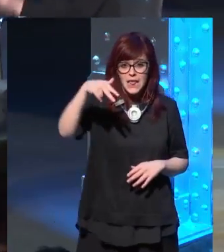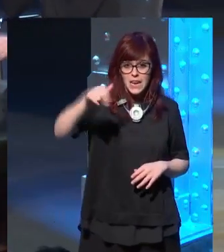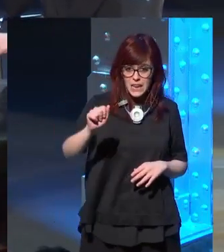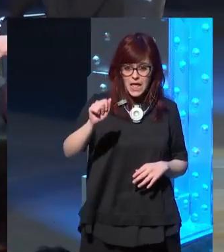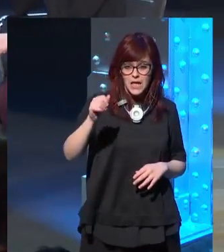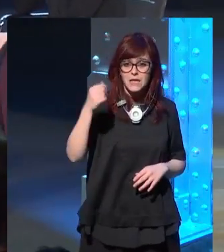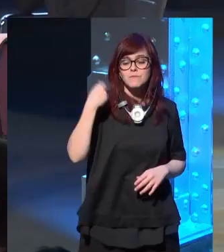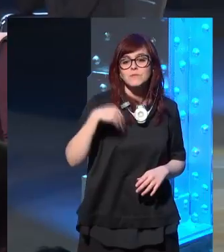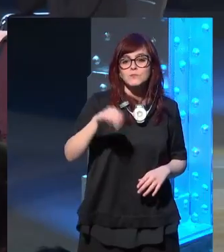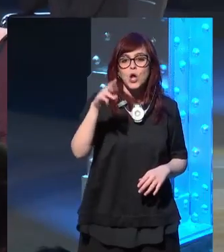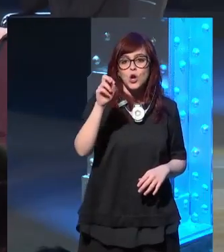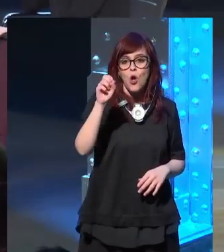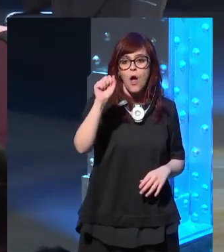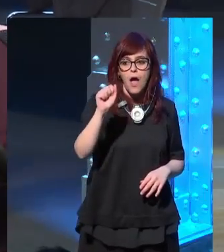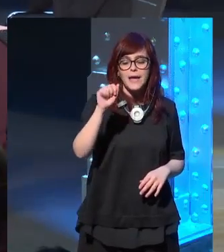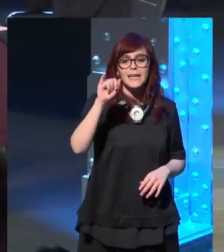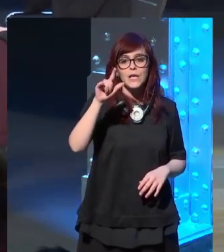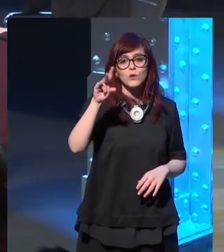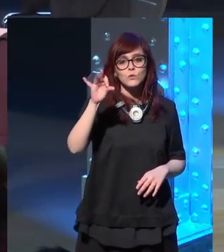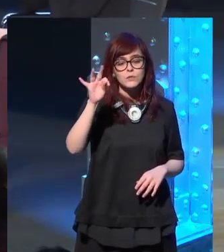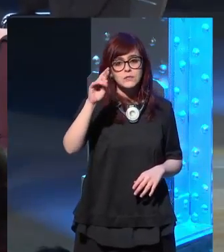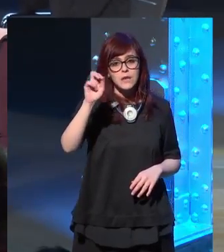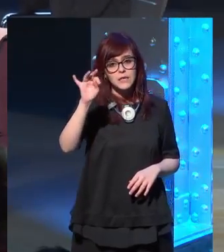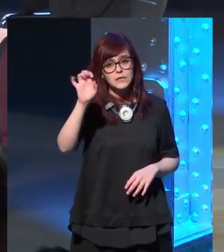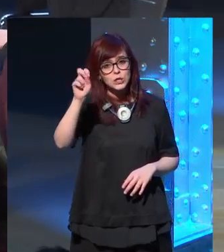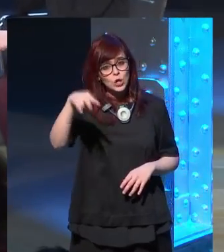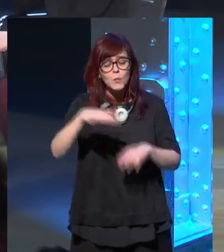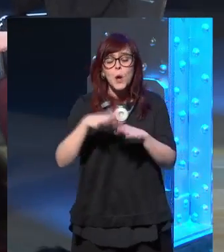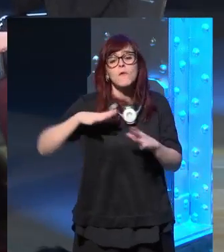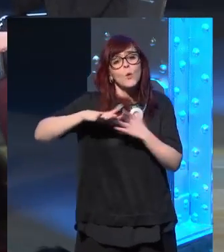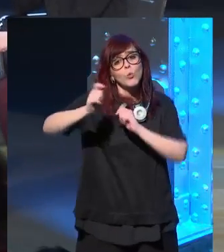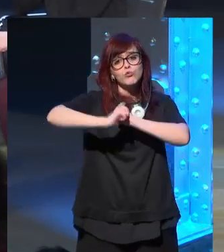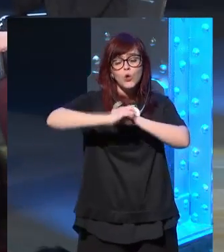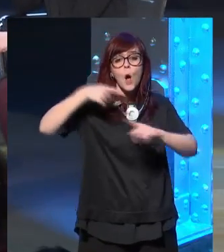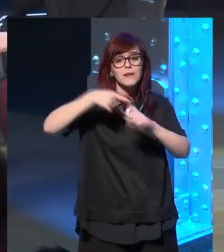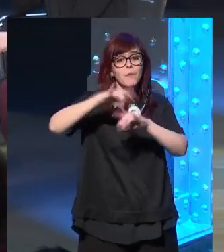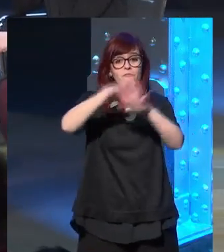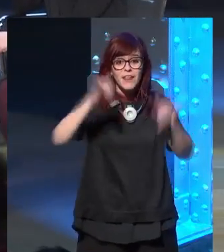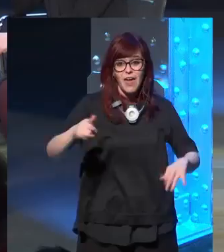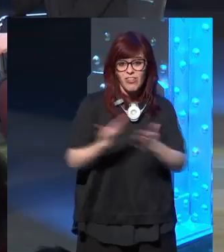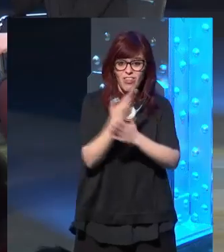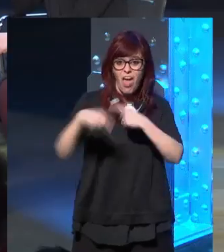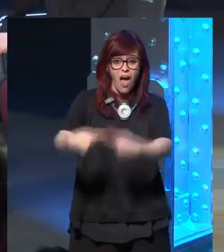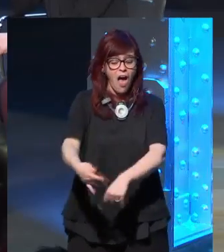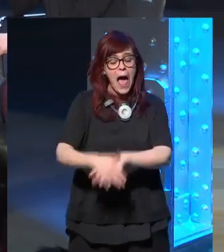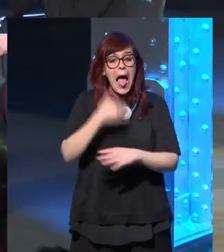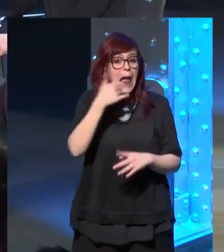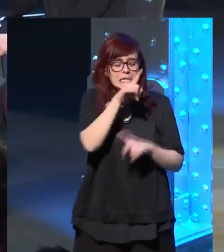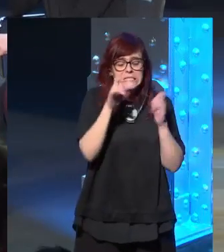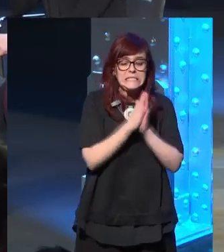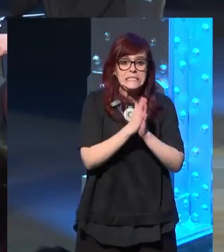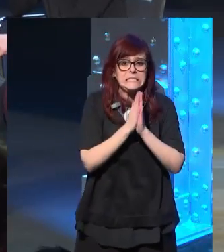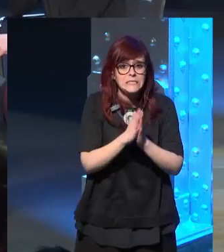would like to show you something that is made by Marina Roa. Do you have any